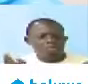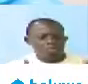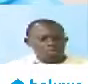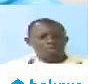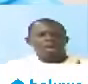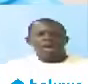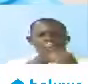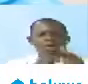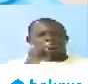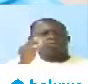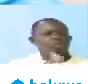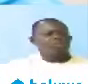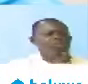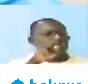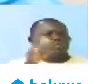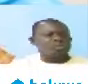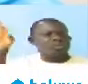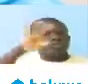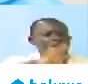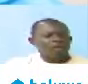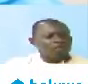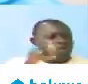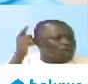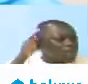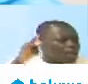your adventures in Liberia.